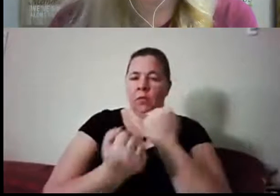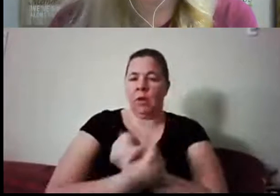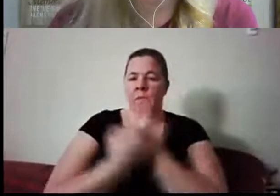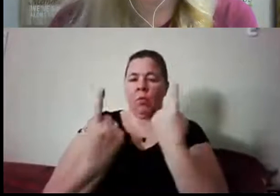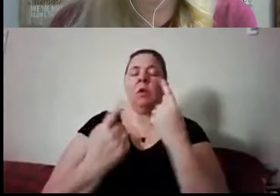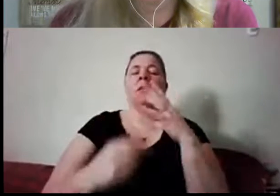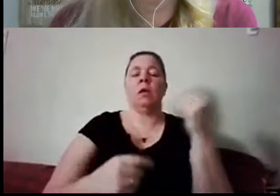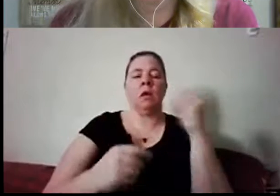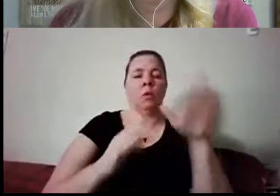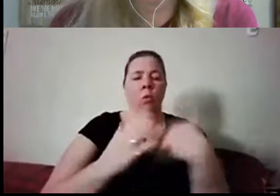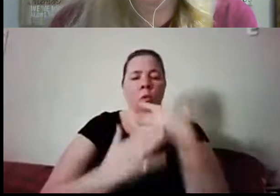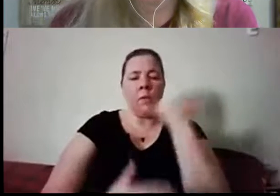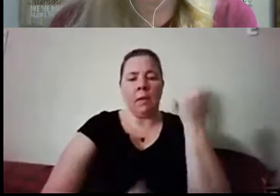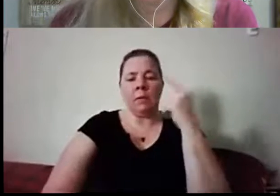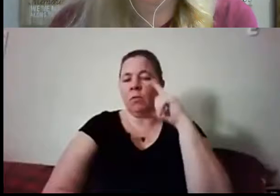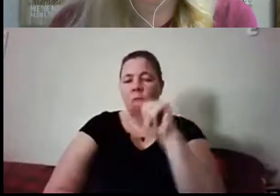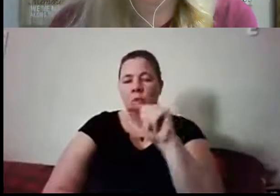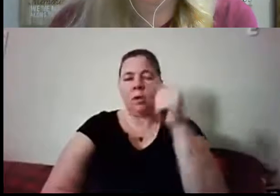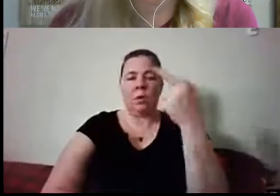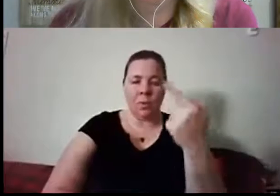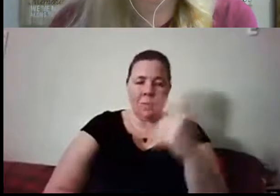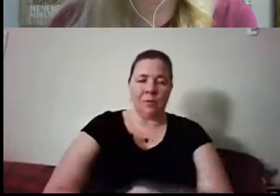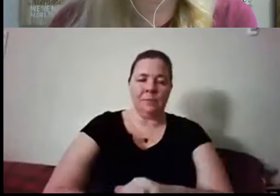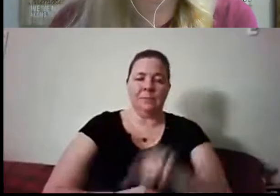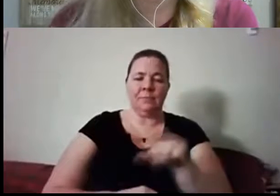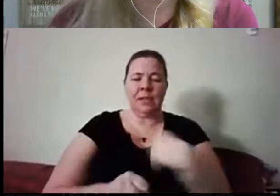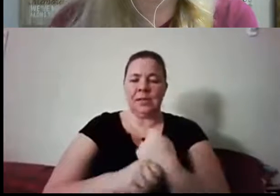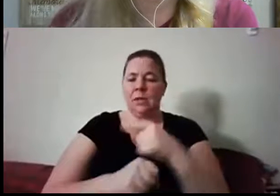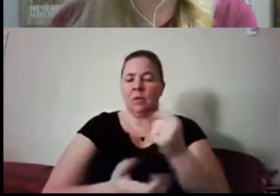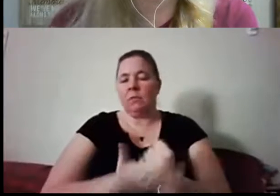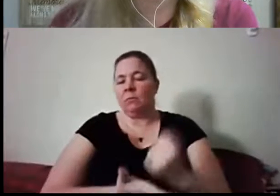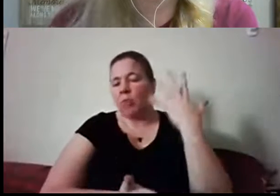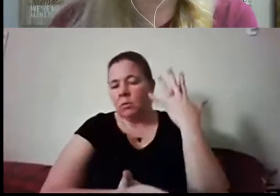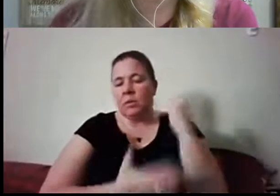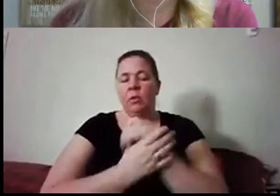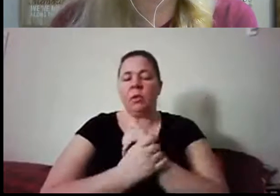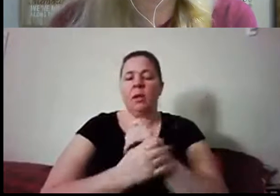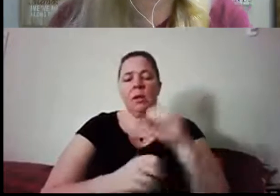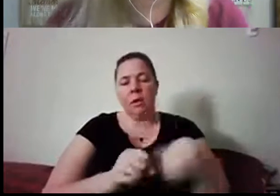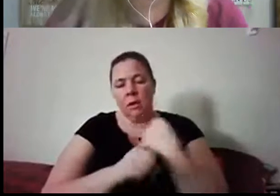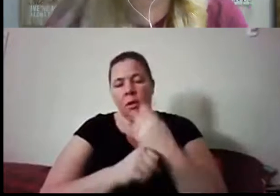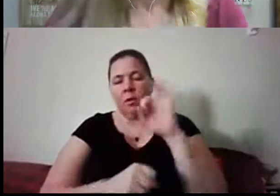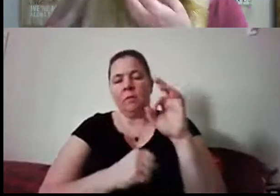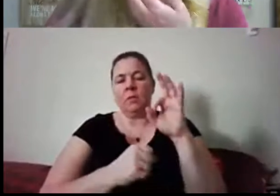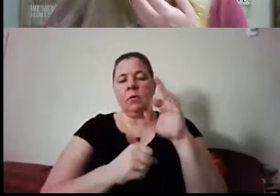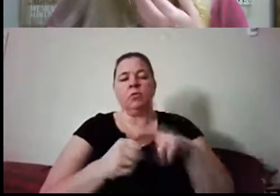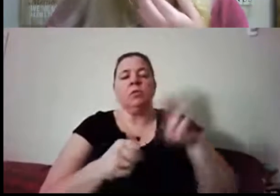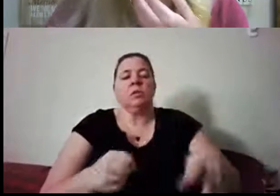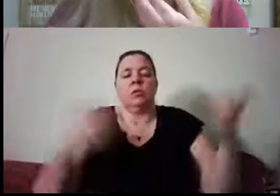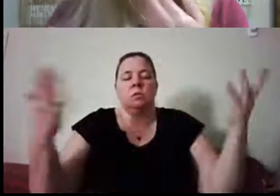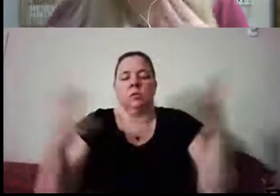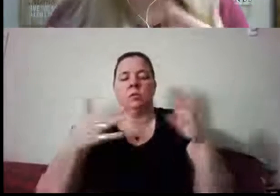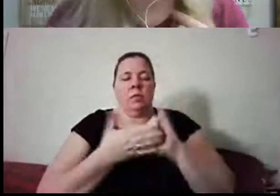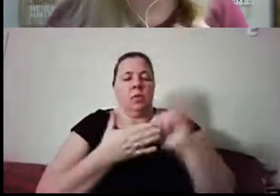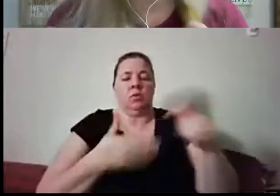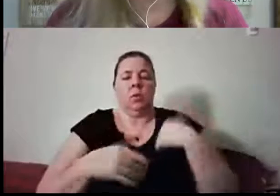best for 2021. This is a year of prosperity. This is a year of results. So that's all I got to